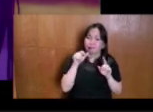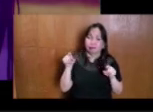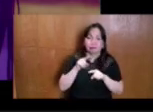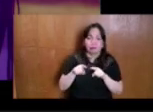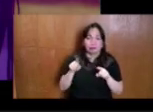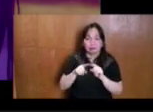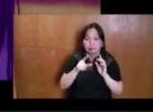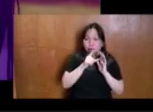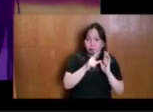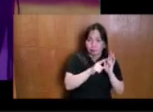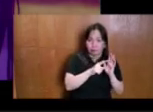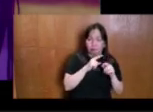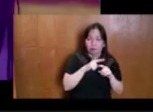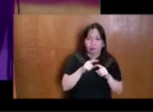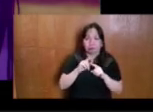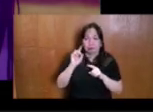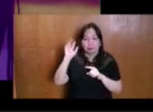governance.